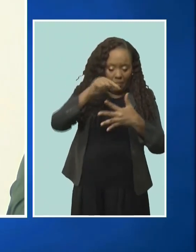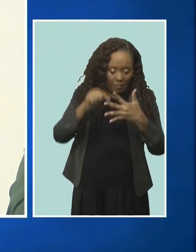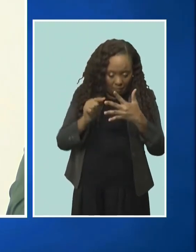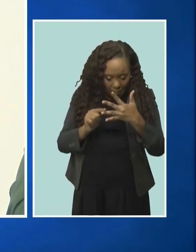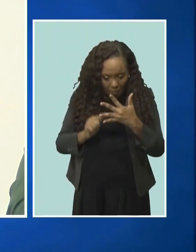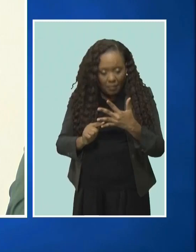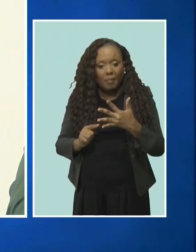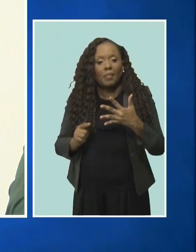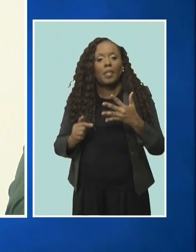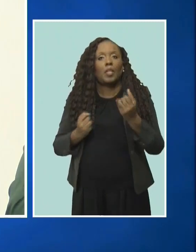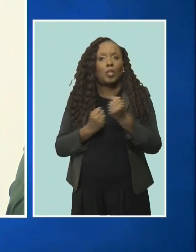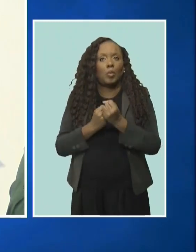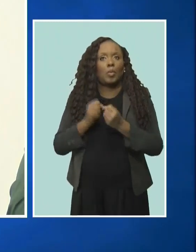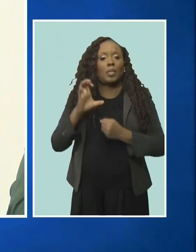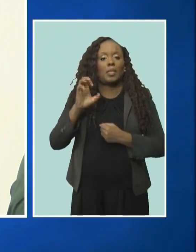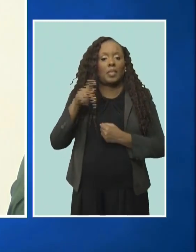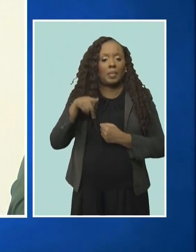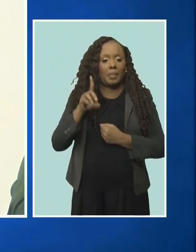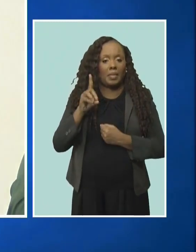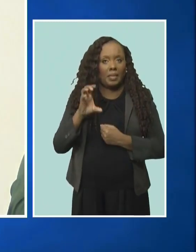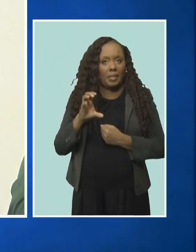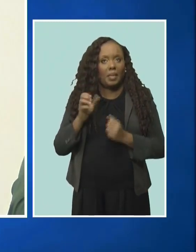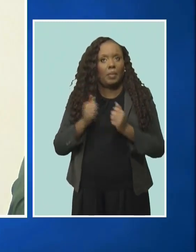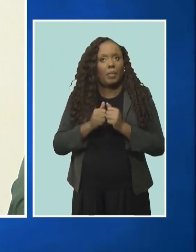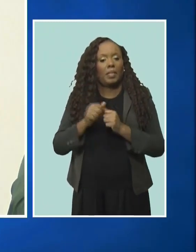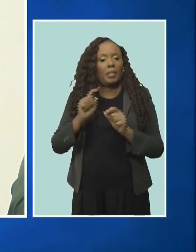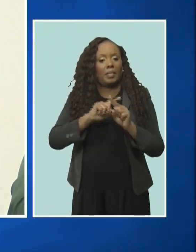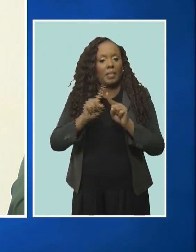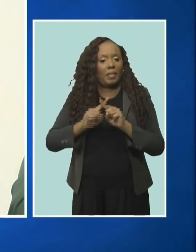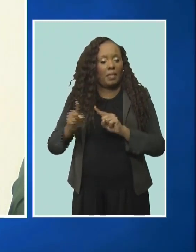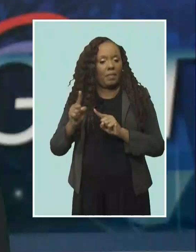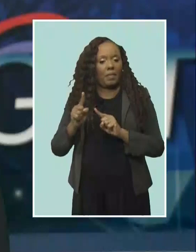with the coordination of the project activities.